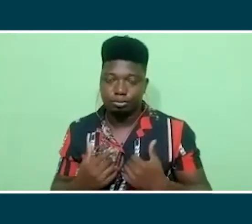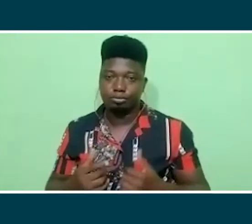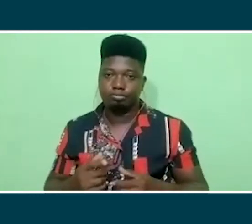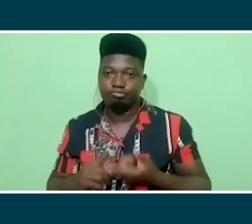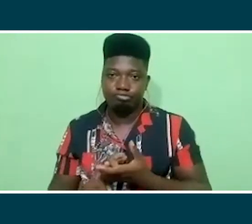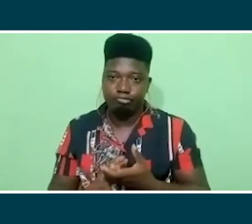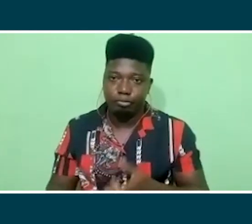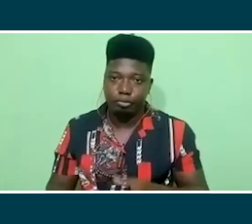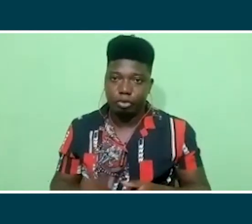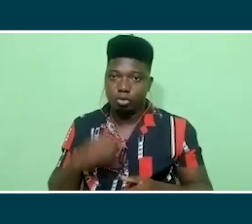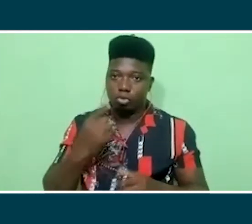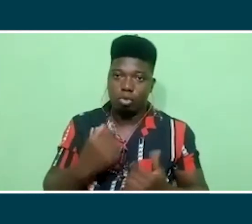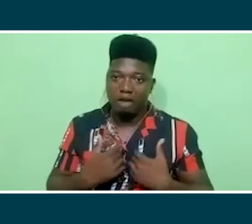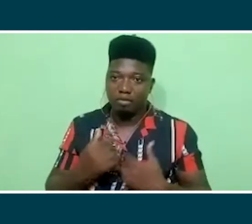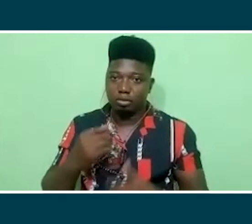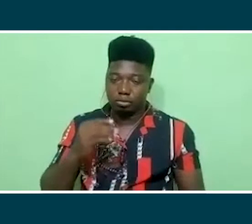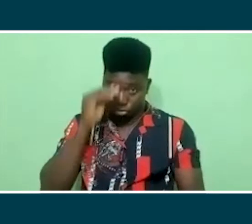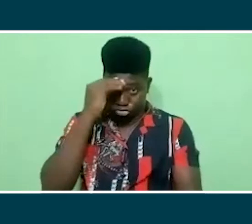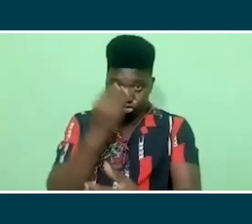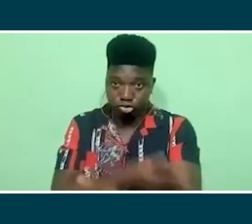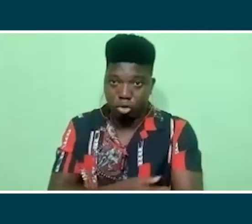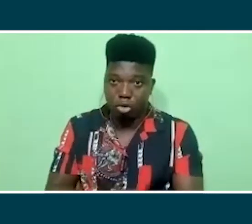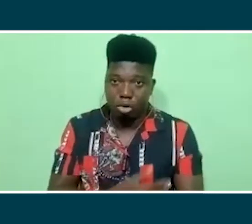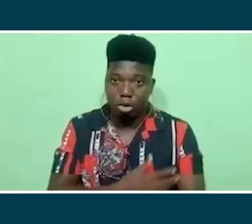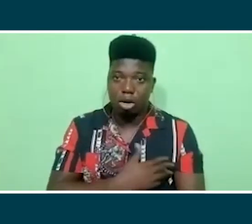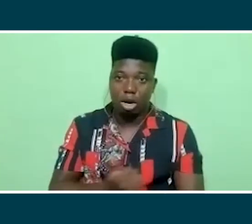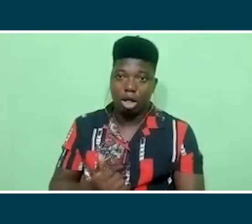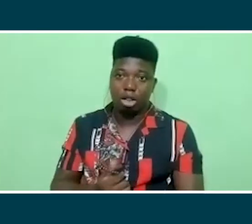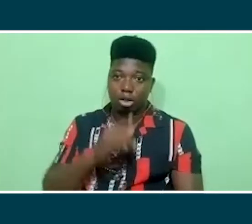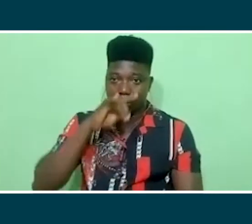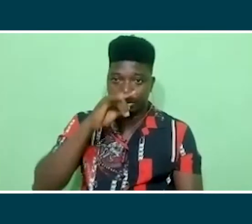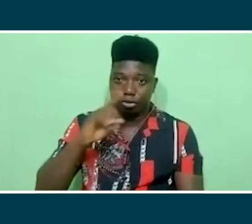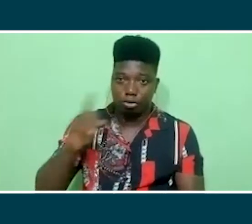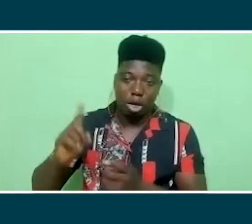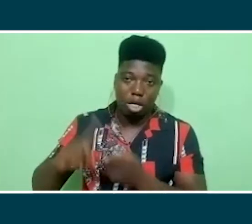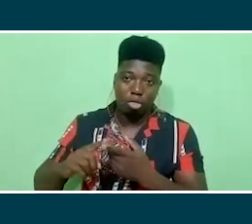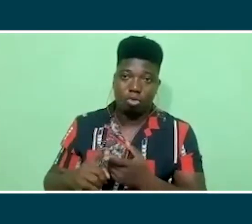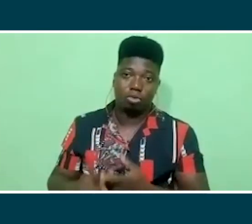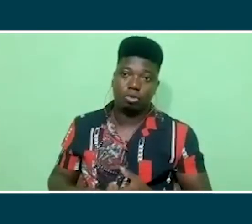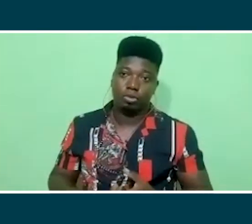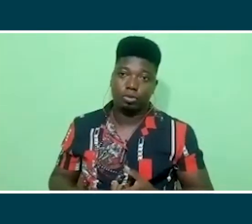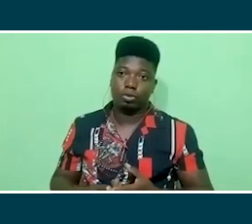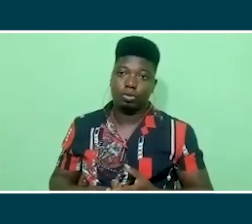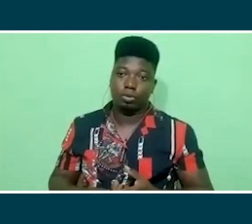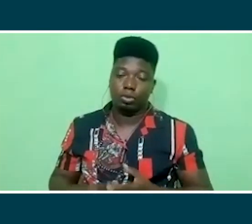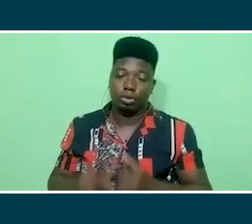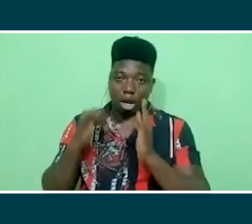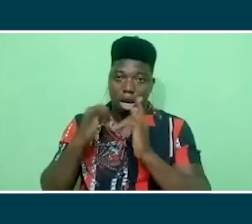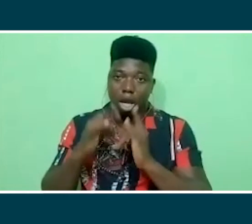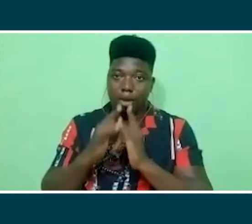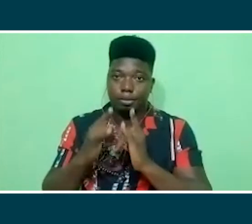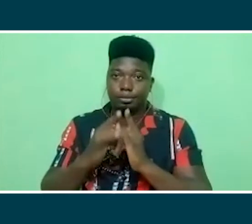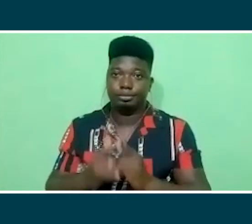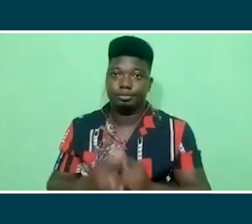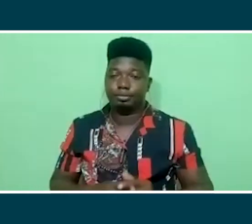and that kiddo is at summer camp, sleepover camp. And I asked them, how have you felt about the